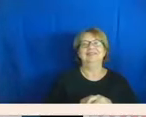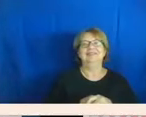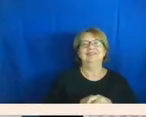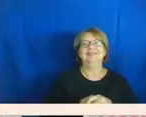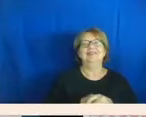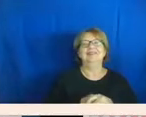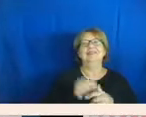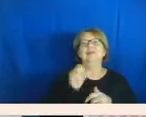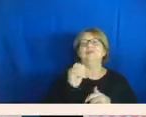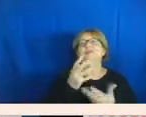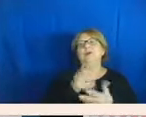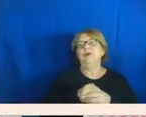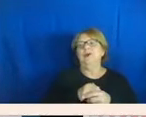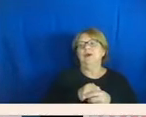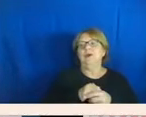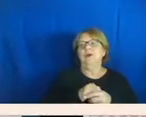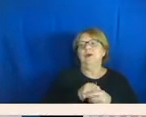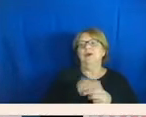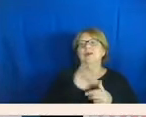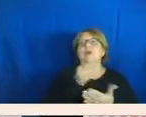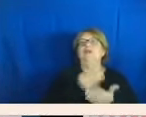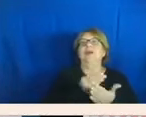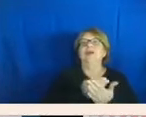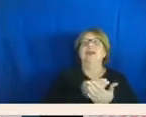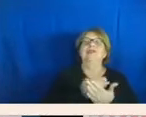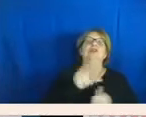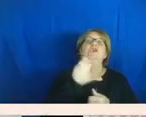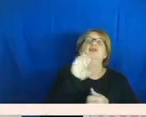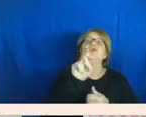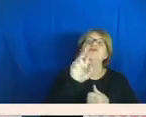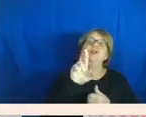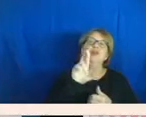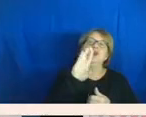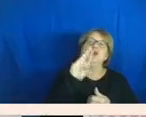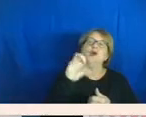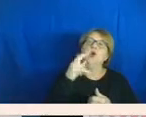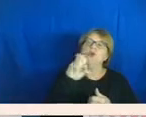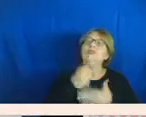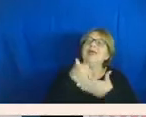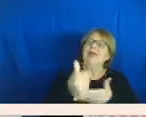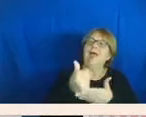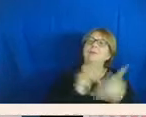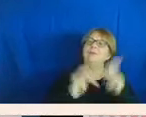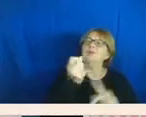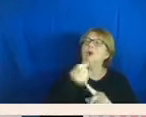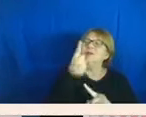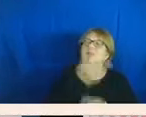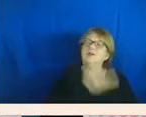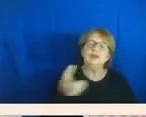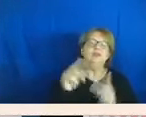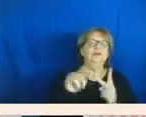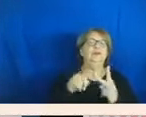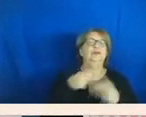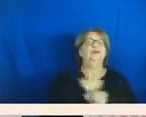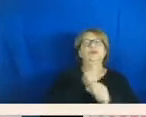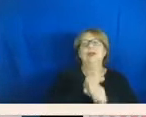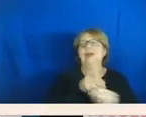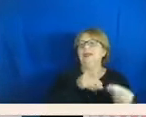So these financial and career coaches, they help people with understanding resources, creating a spending plan that